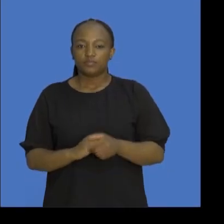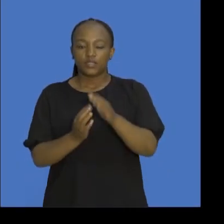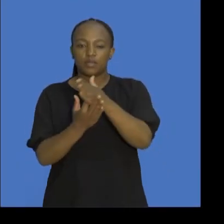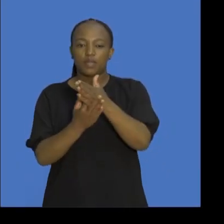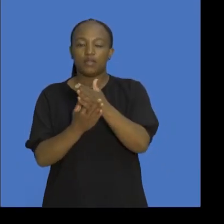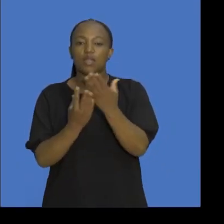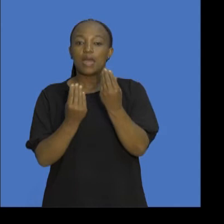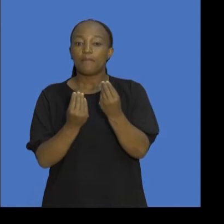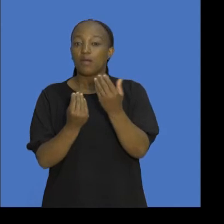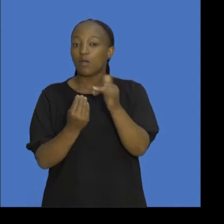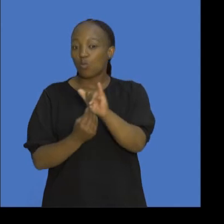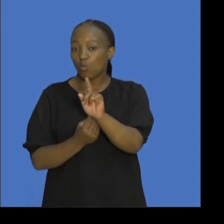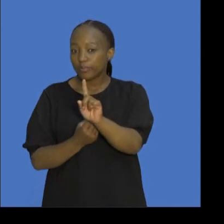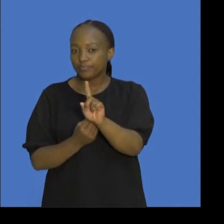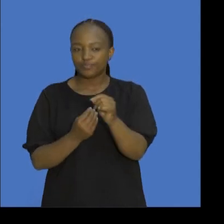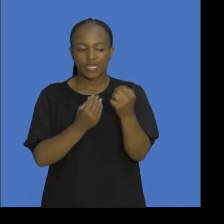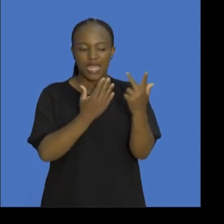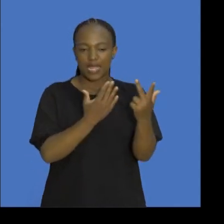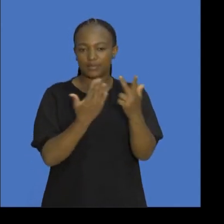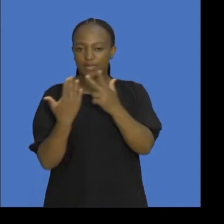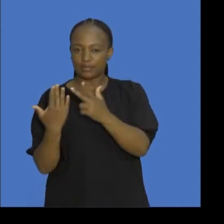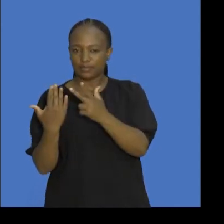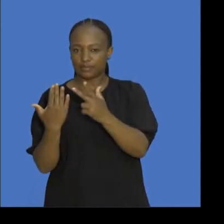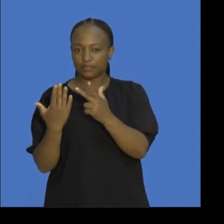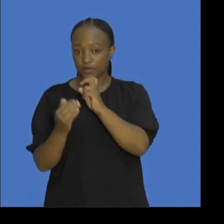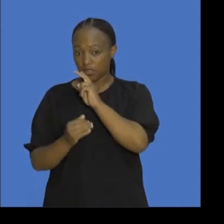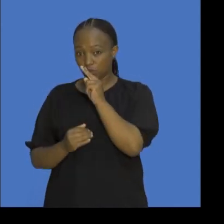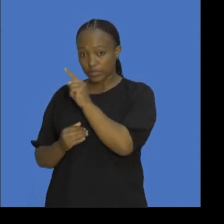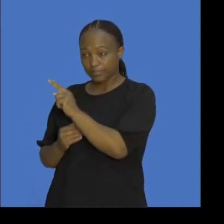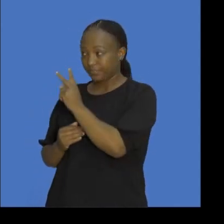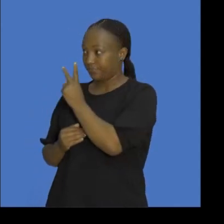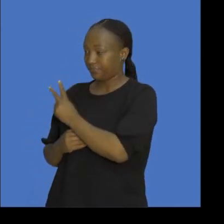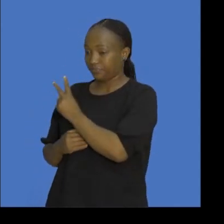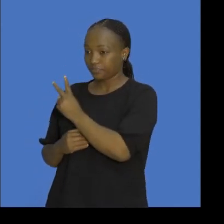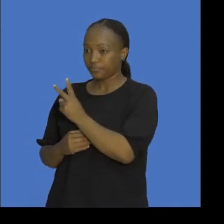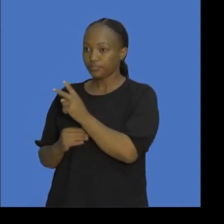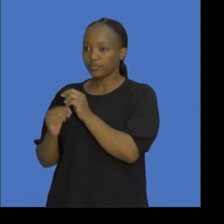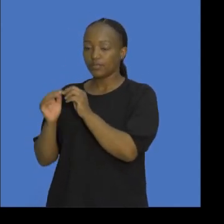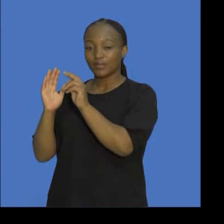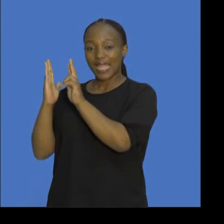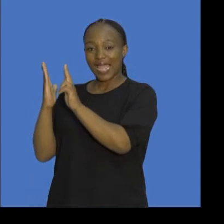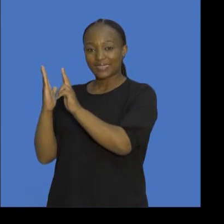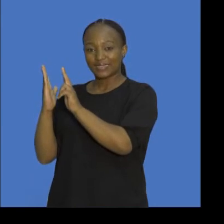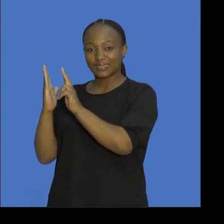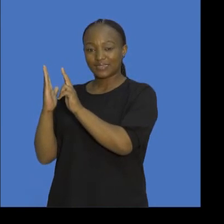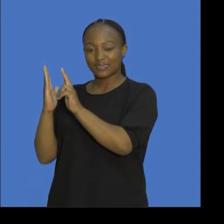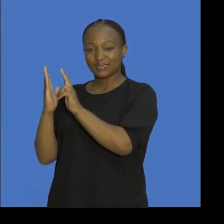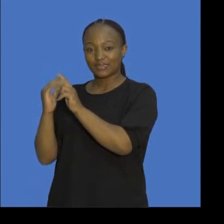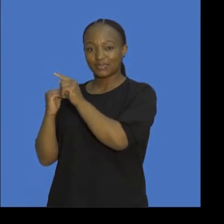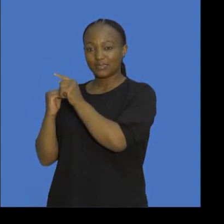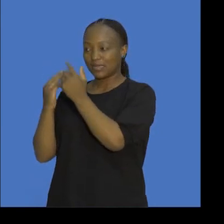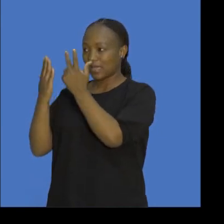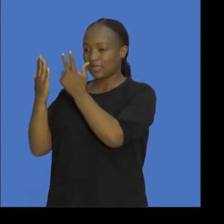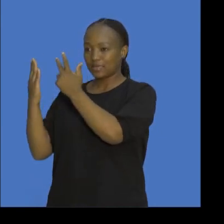So the median is between 8 and 8, that position. Can you see that? So the median is